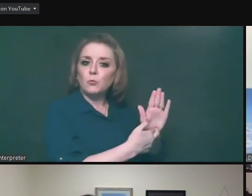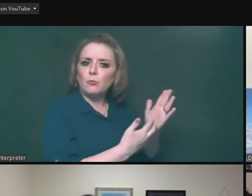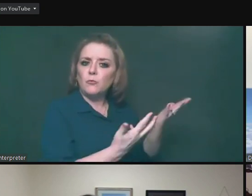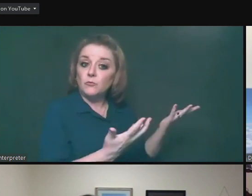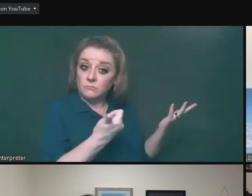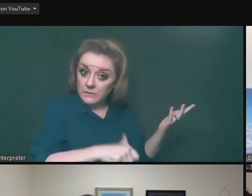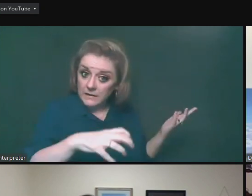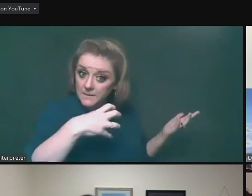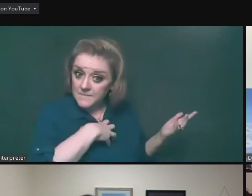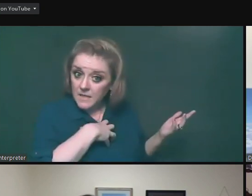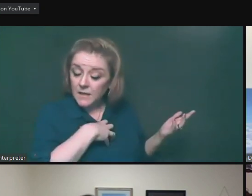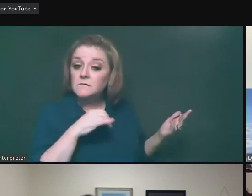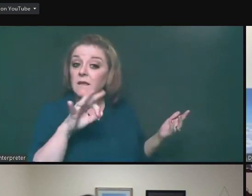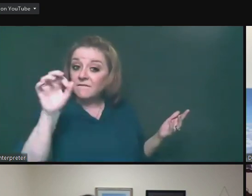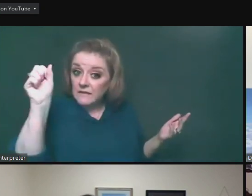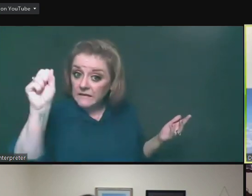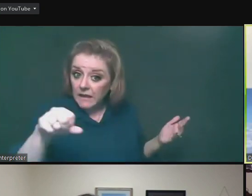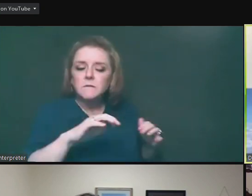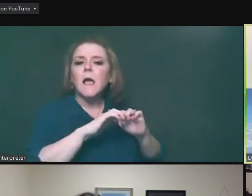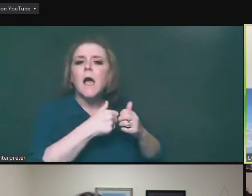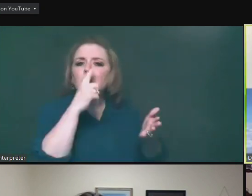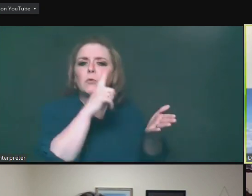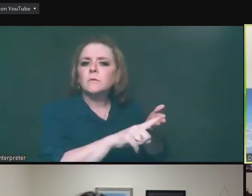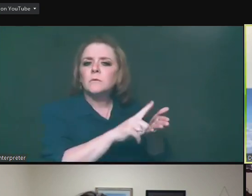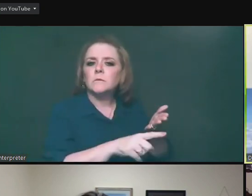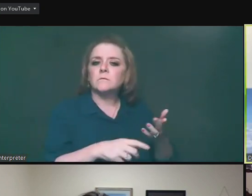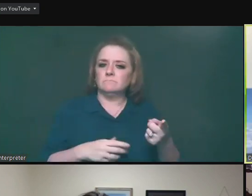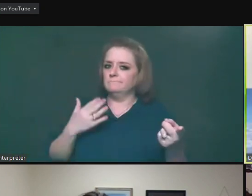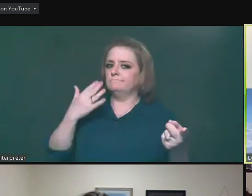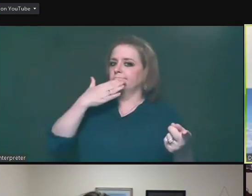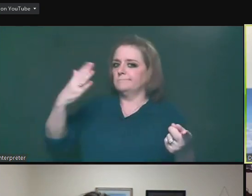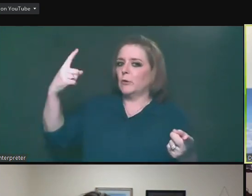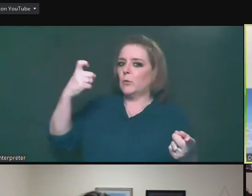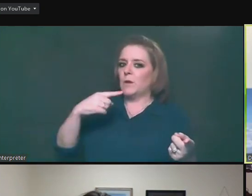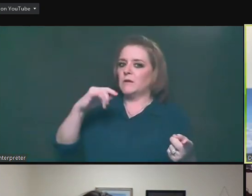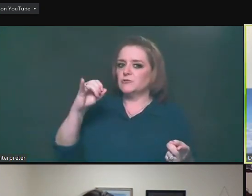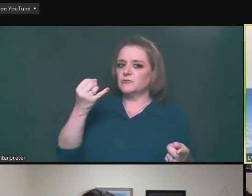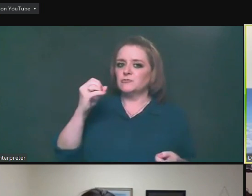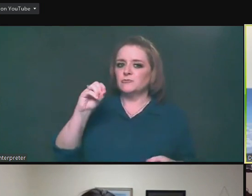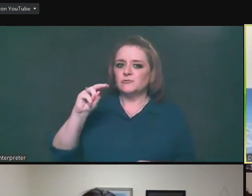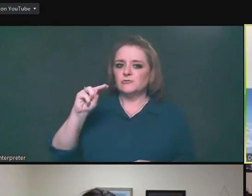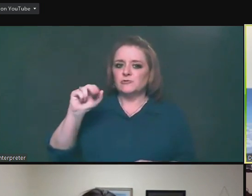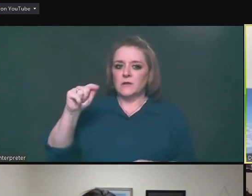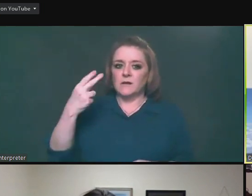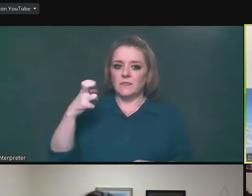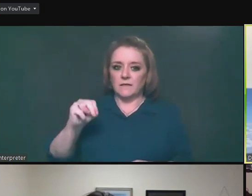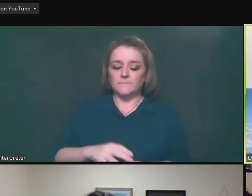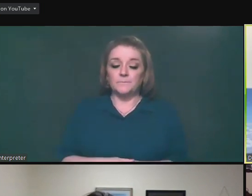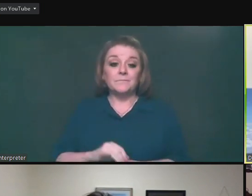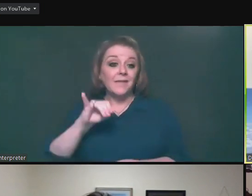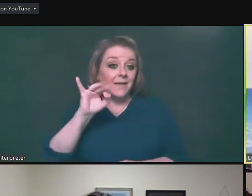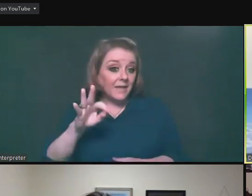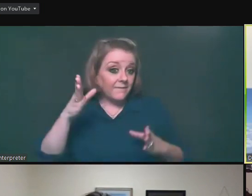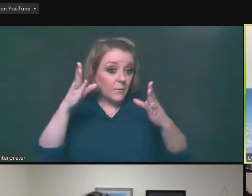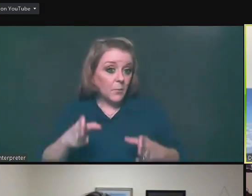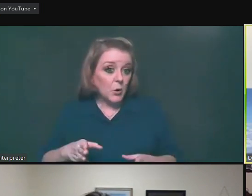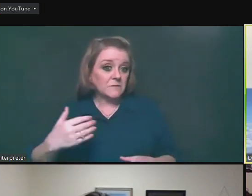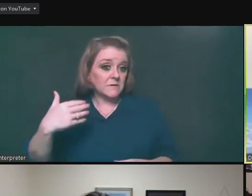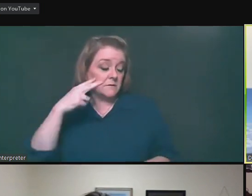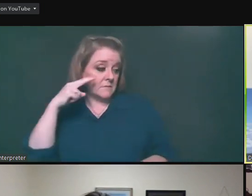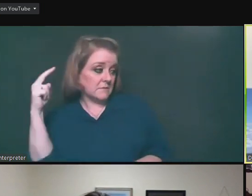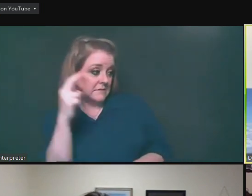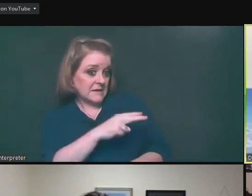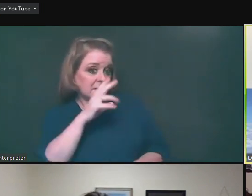up on that? Yeah, it's a good question, Jonathan. We, if someone has a concern about a business that